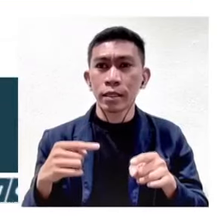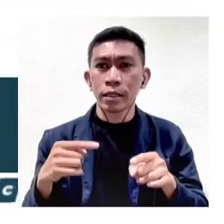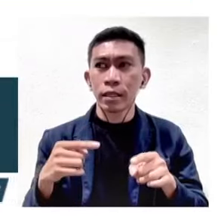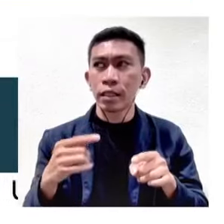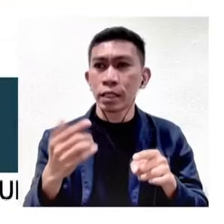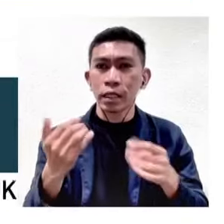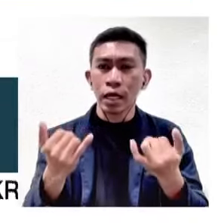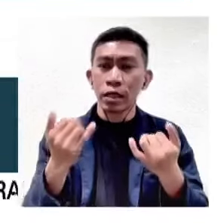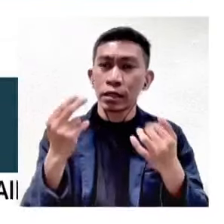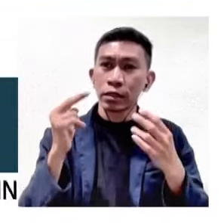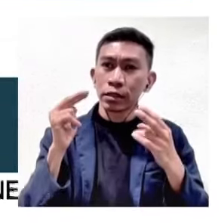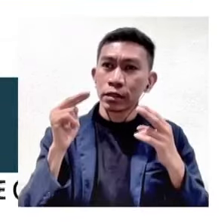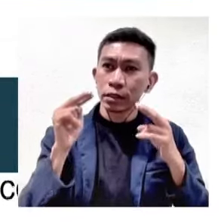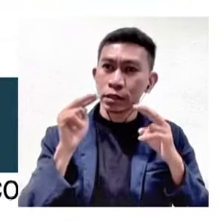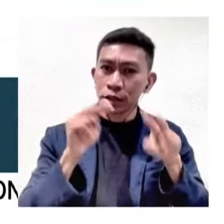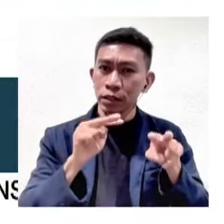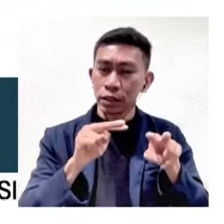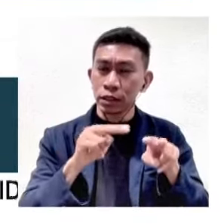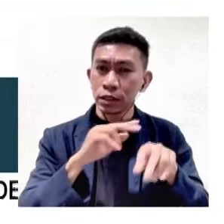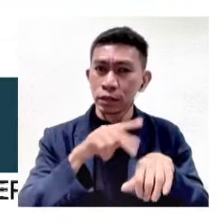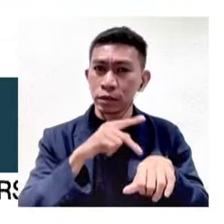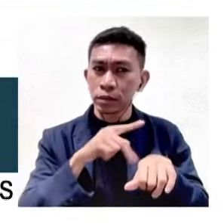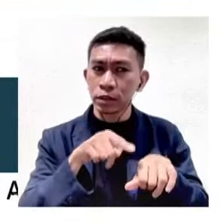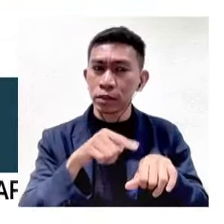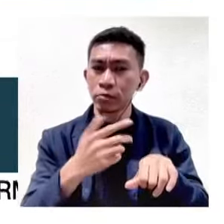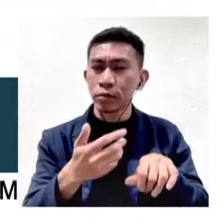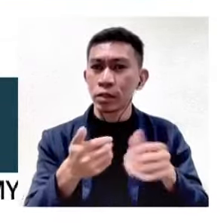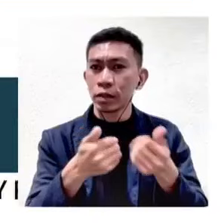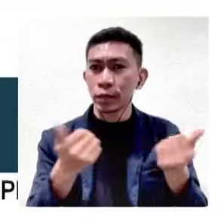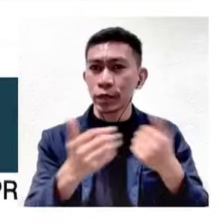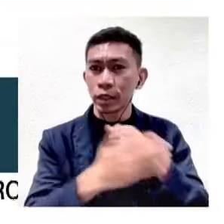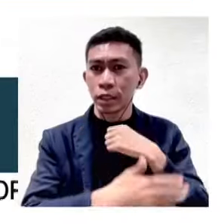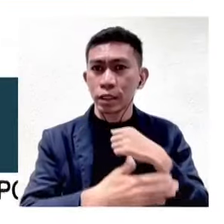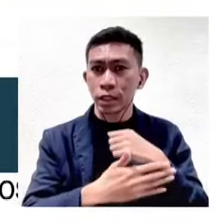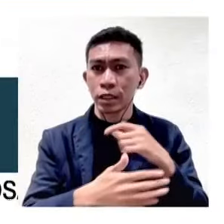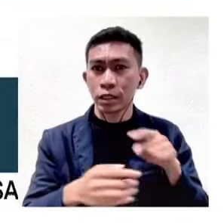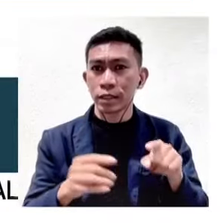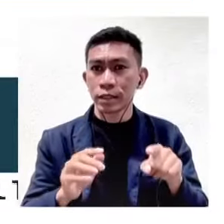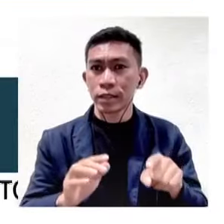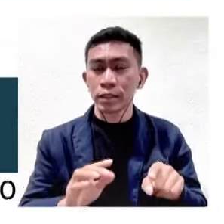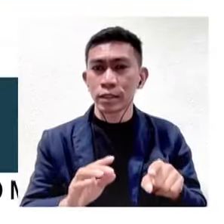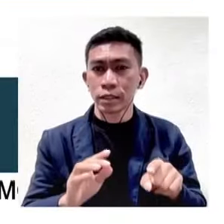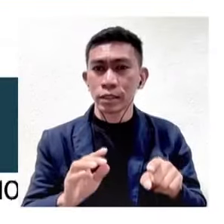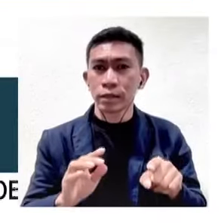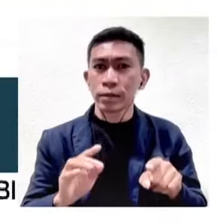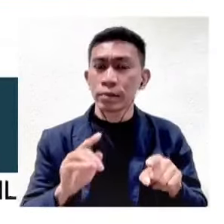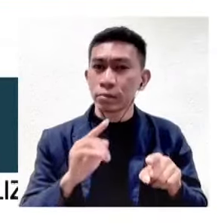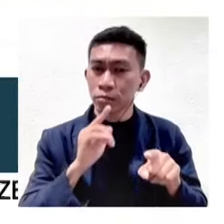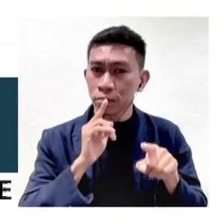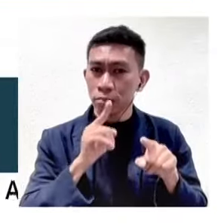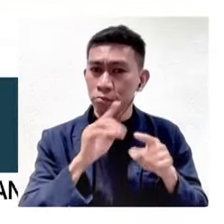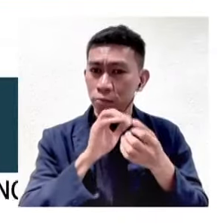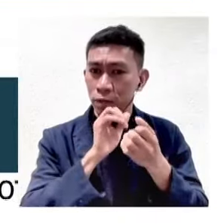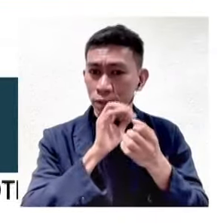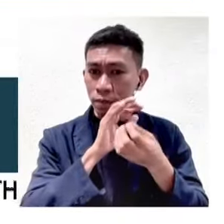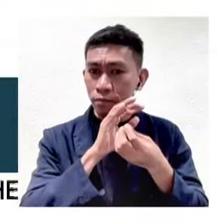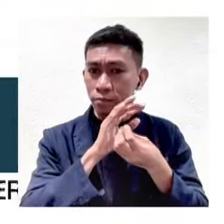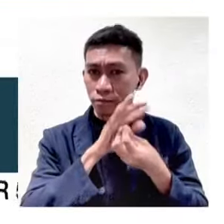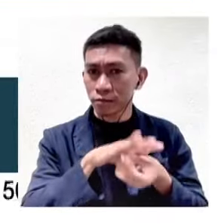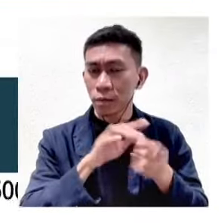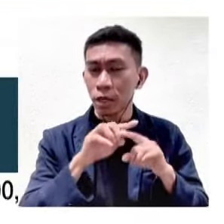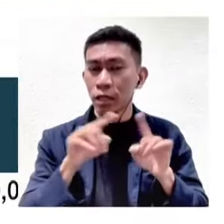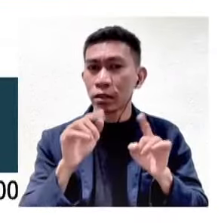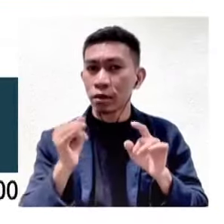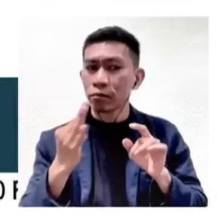will always think that it has the edge. But if it looks at the Philippines as part of a large network